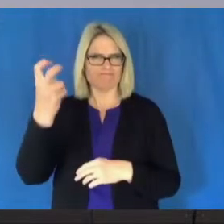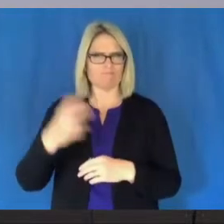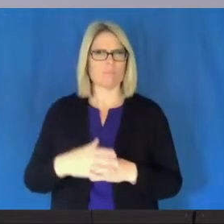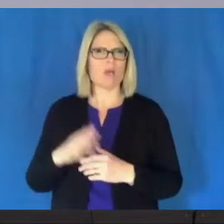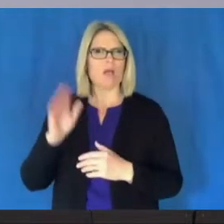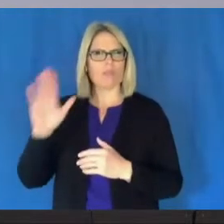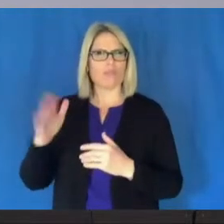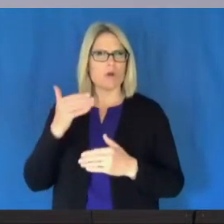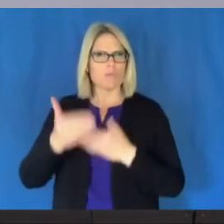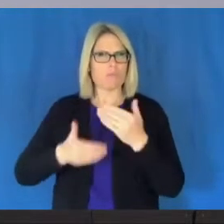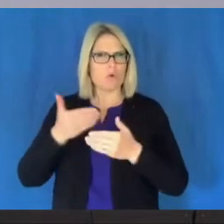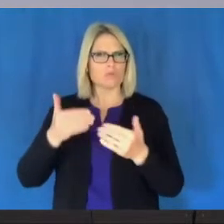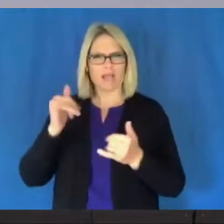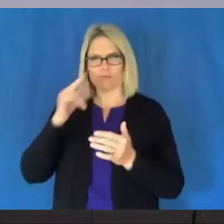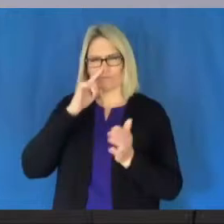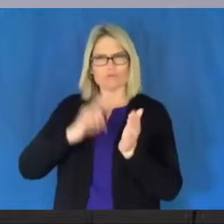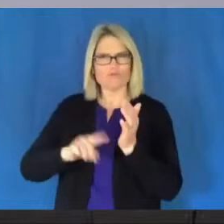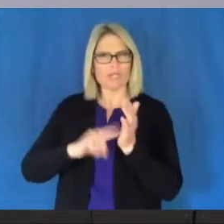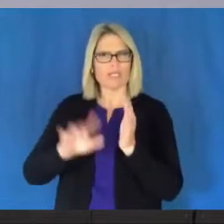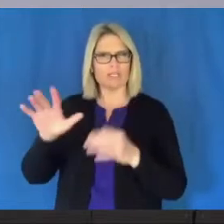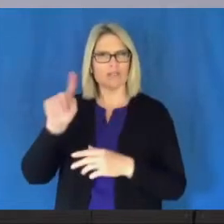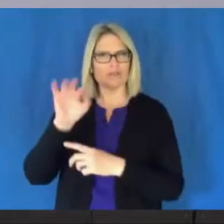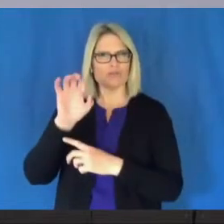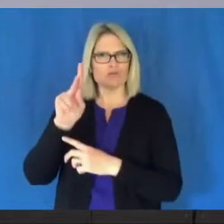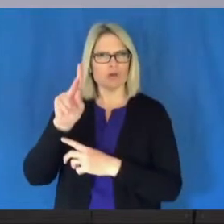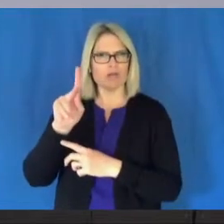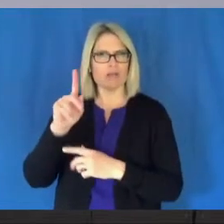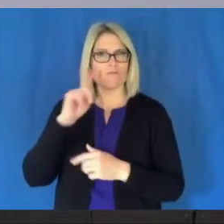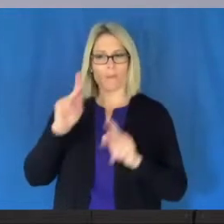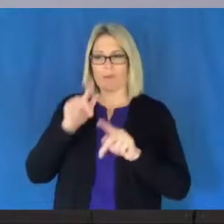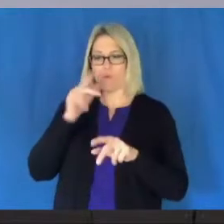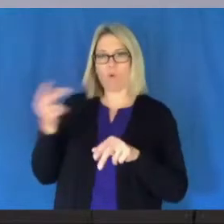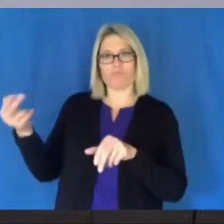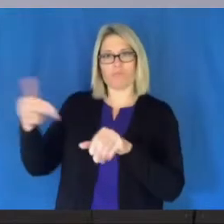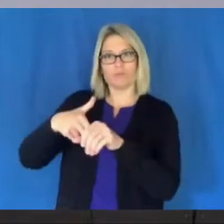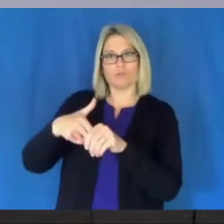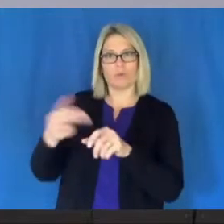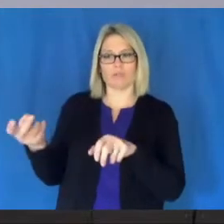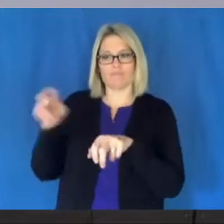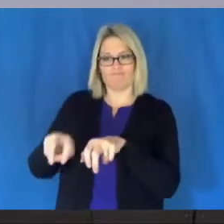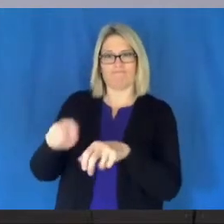is for checking the trucks for unauthorized passengers.